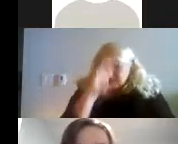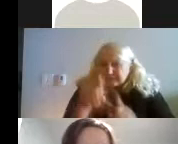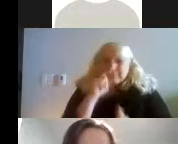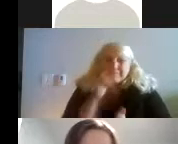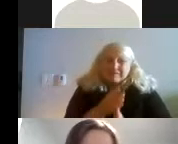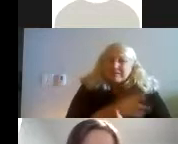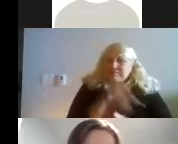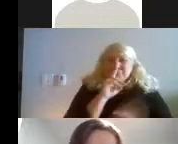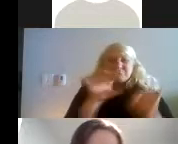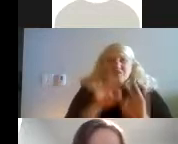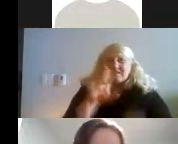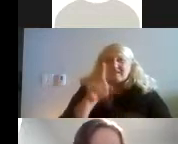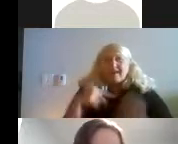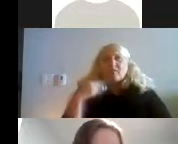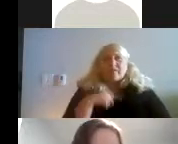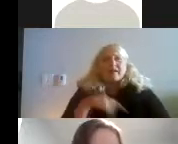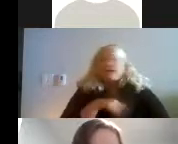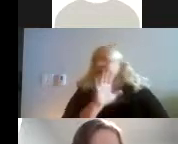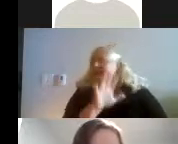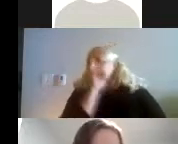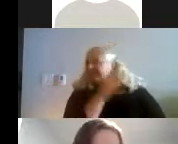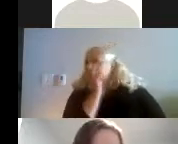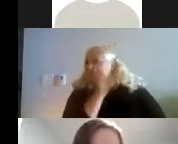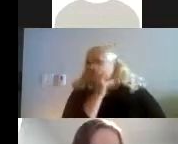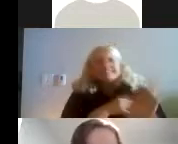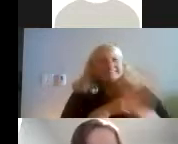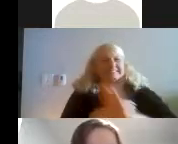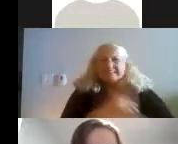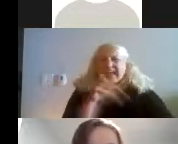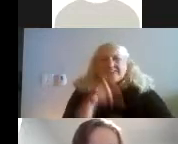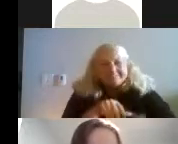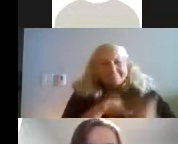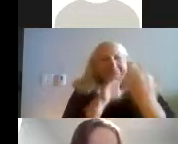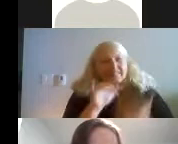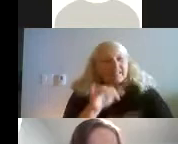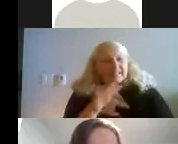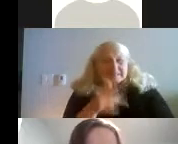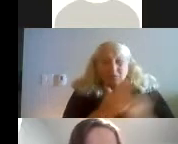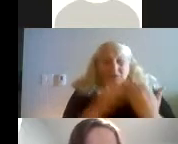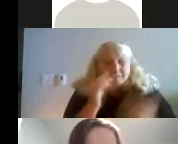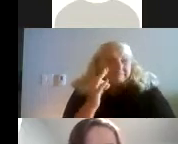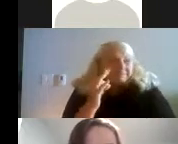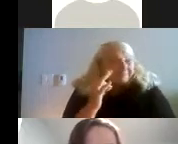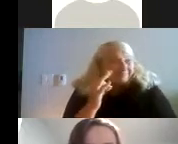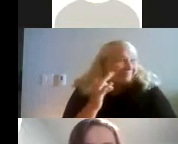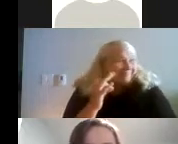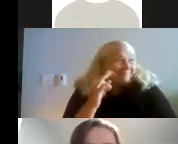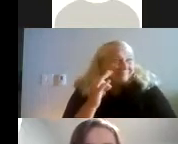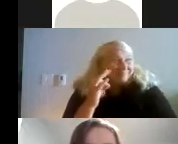from this history. And I think that's part of that healing process too, and that's going to bring us to that point of